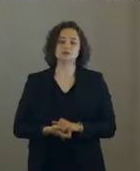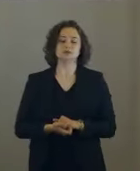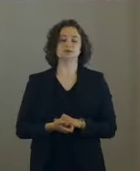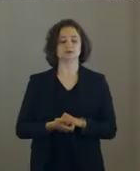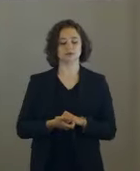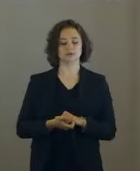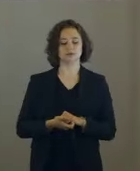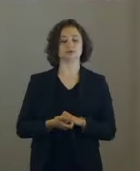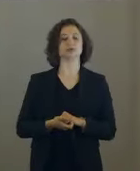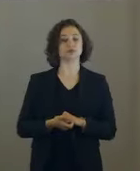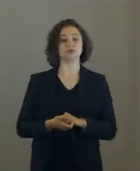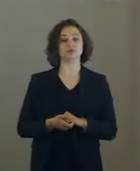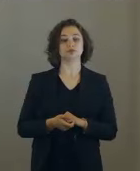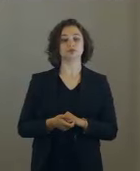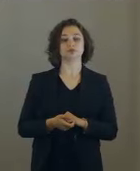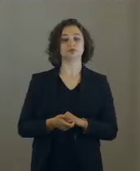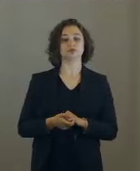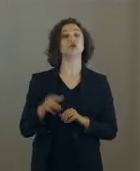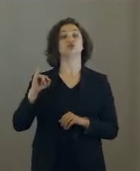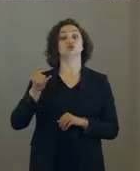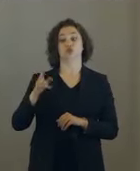As of June 30th, we have